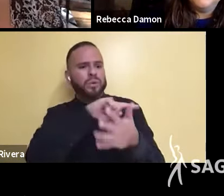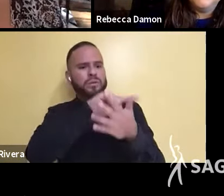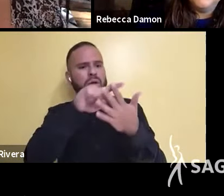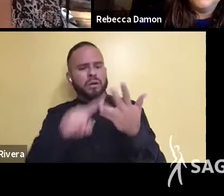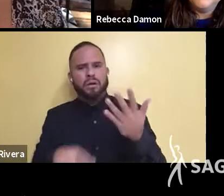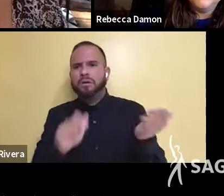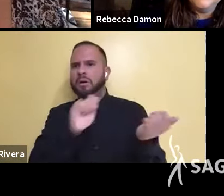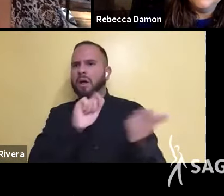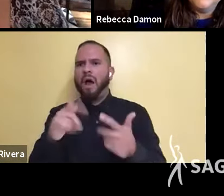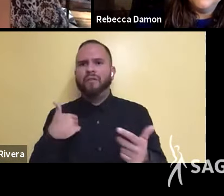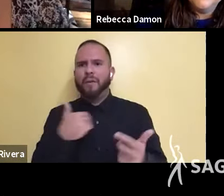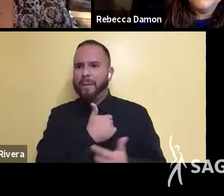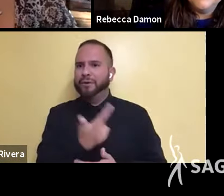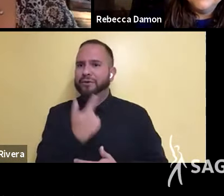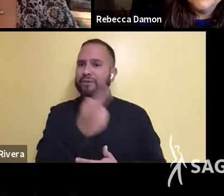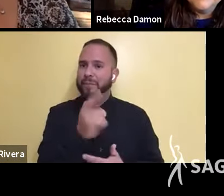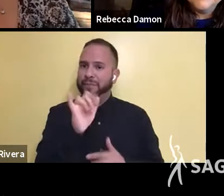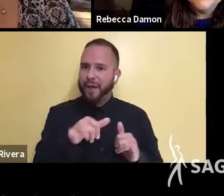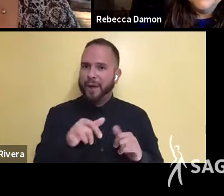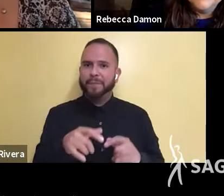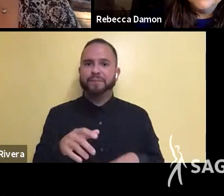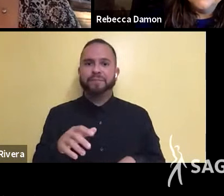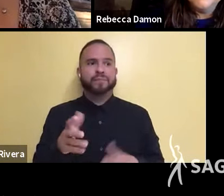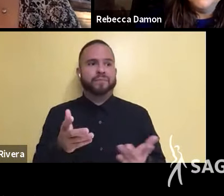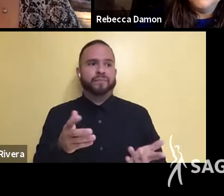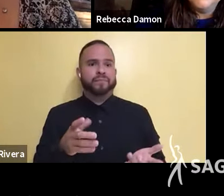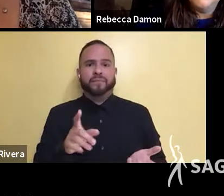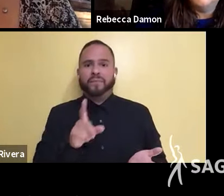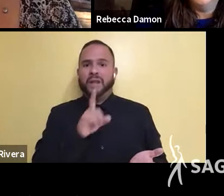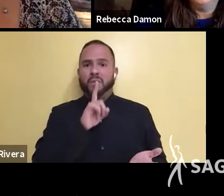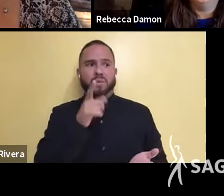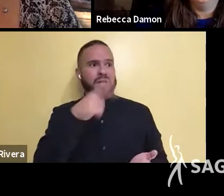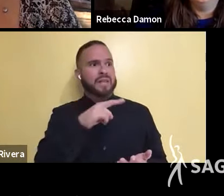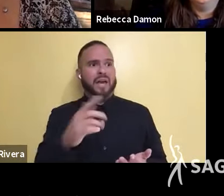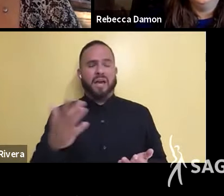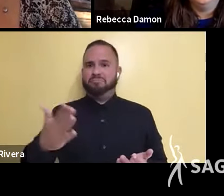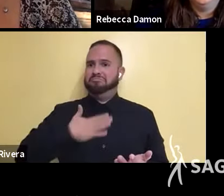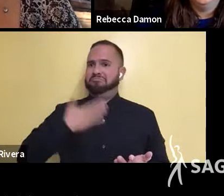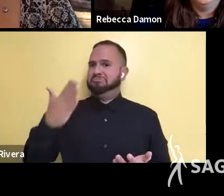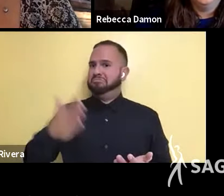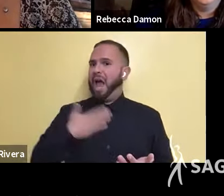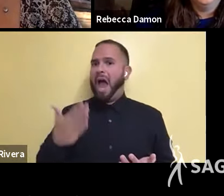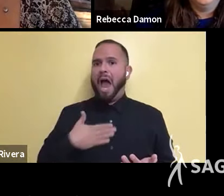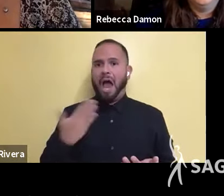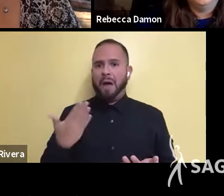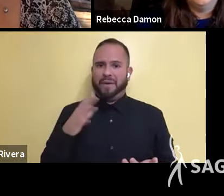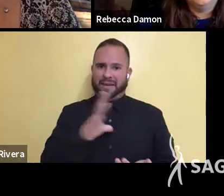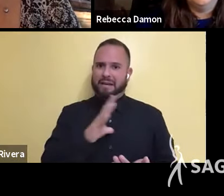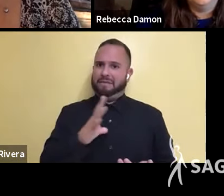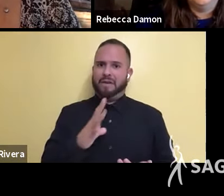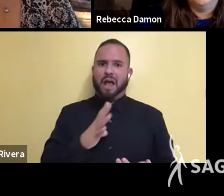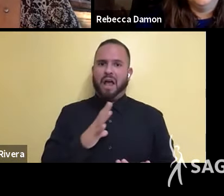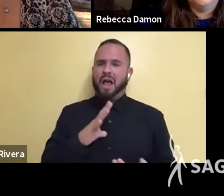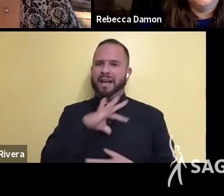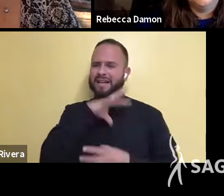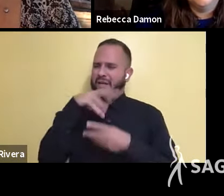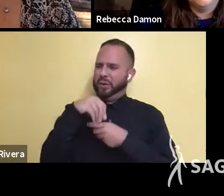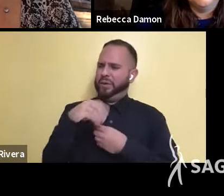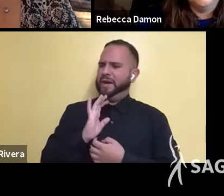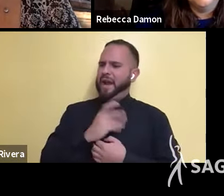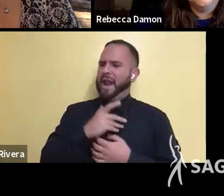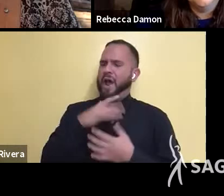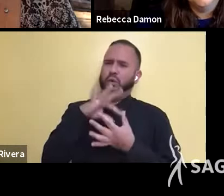members, and gladly with joy do our members do this work because it's a part of our soul. We want to be able